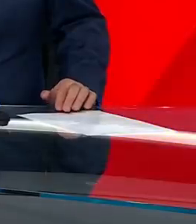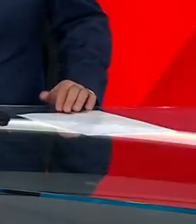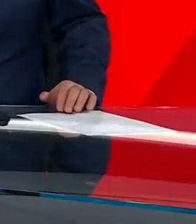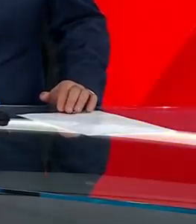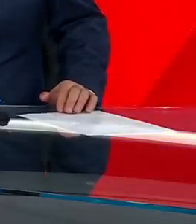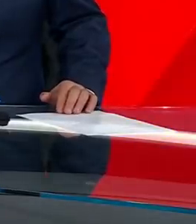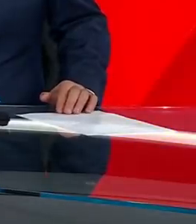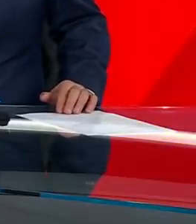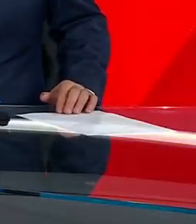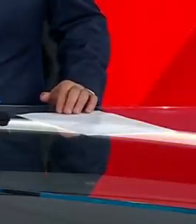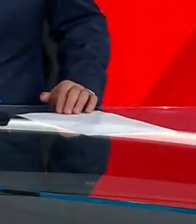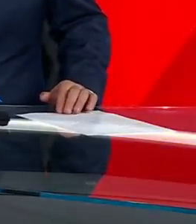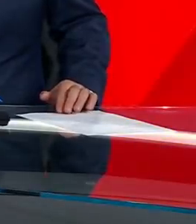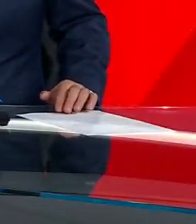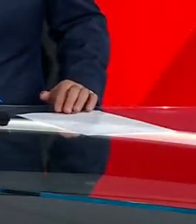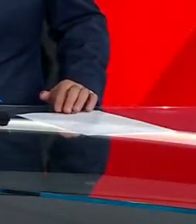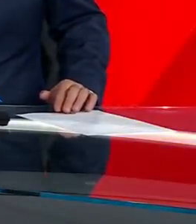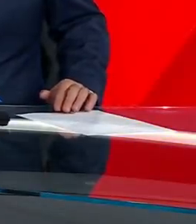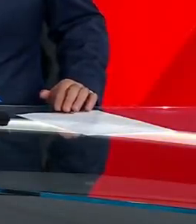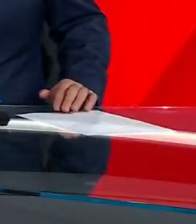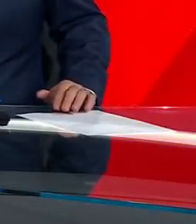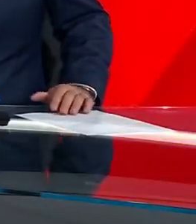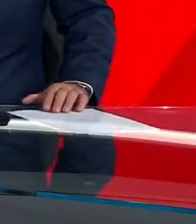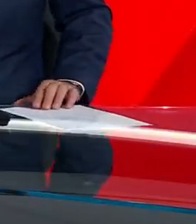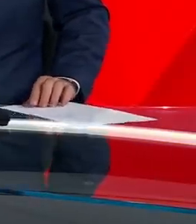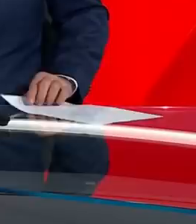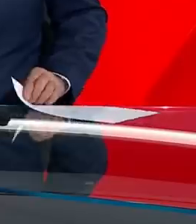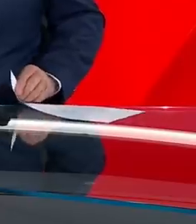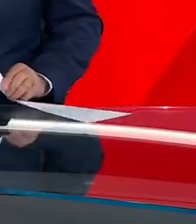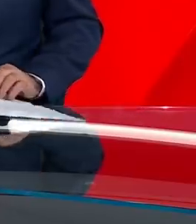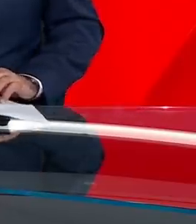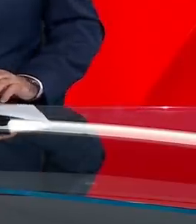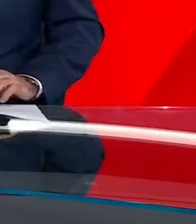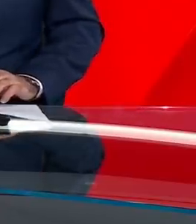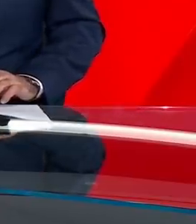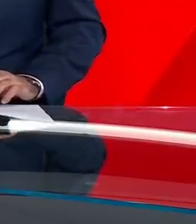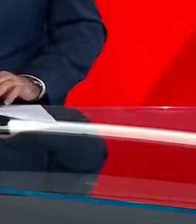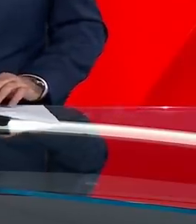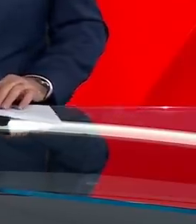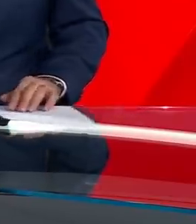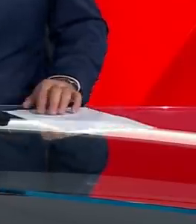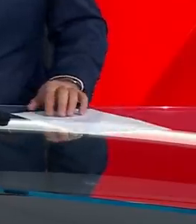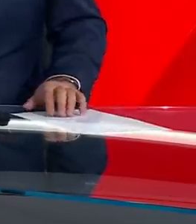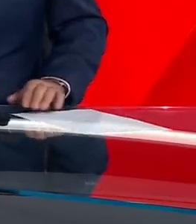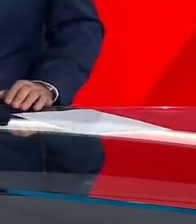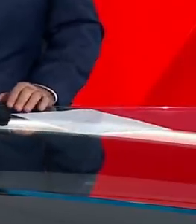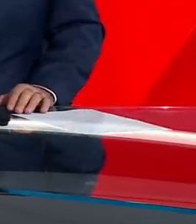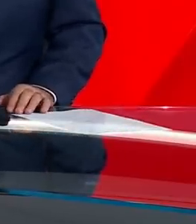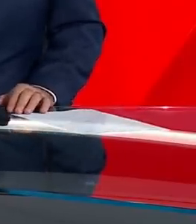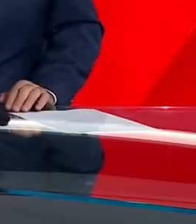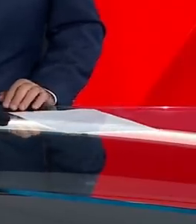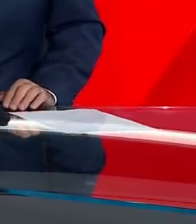Good morning. We're standing by to take you to Sydney for a COVID update from the New South Wales Premier Gladys Berejiklian. It follows